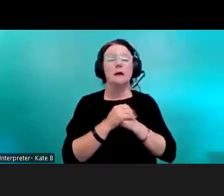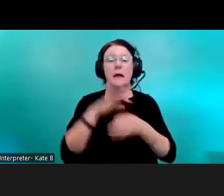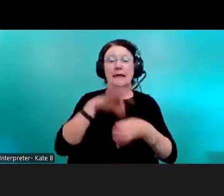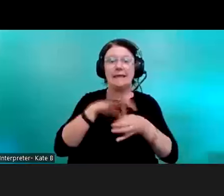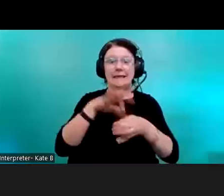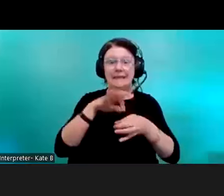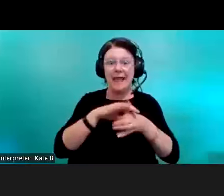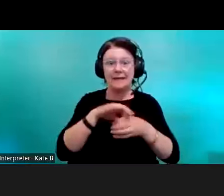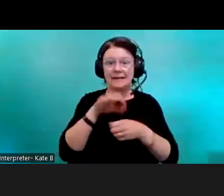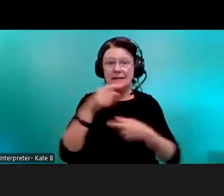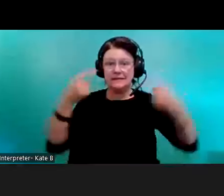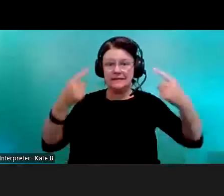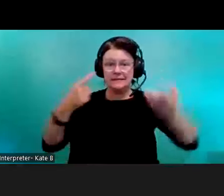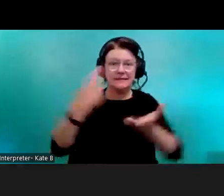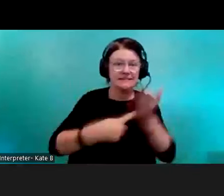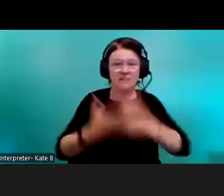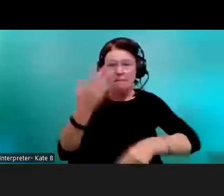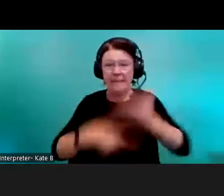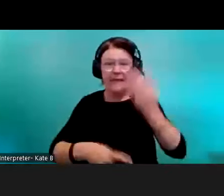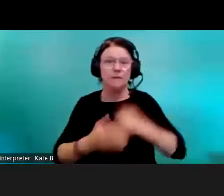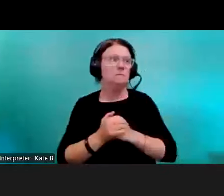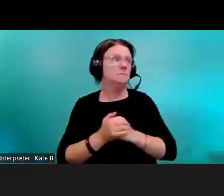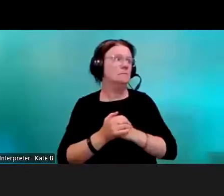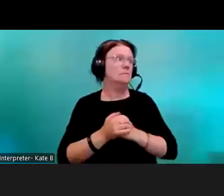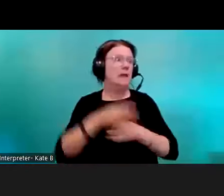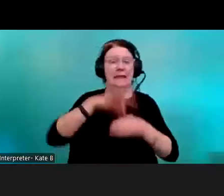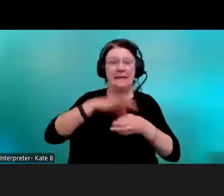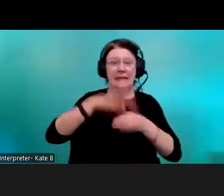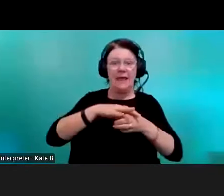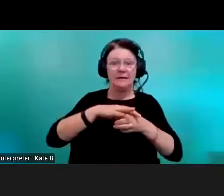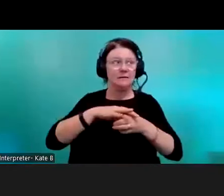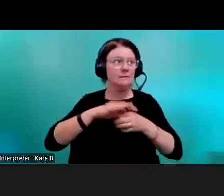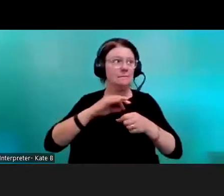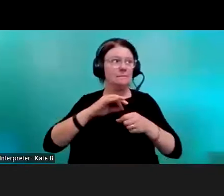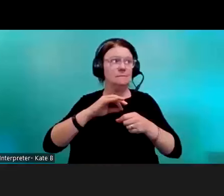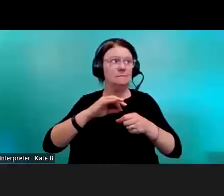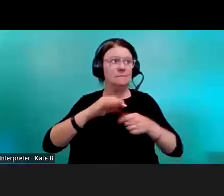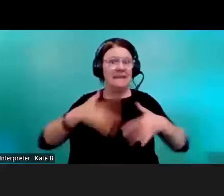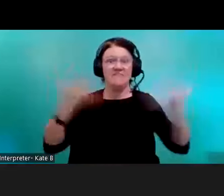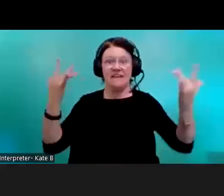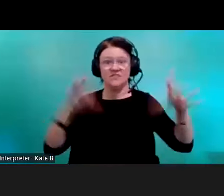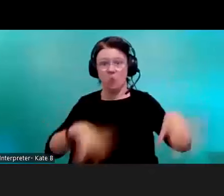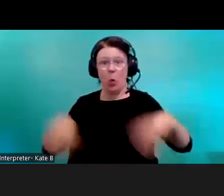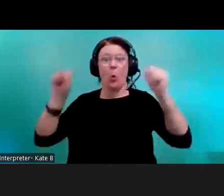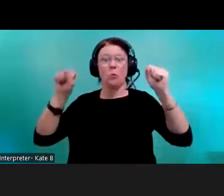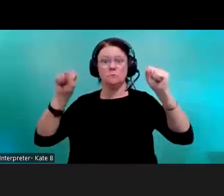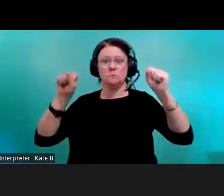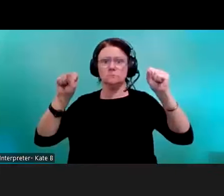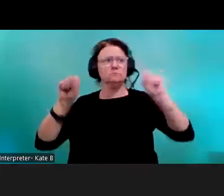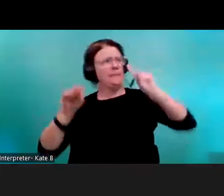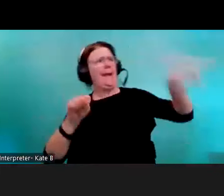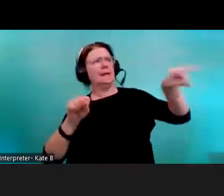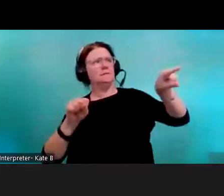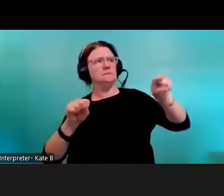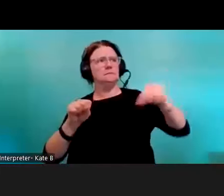debates, candidate events, and to ask questions of the candidates that matter to you. and about